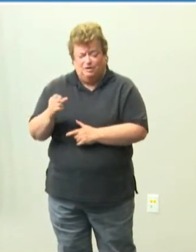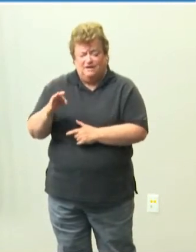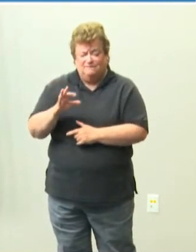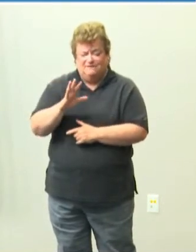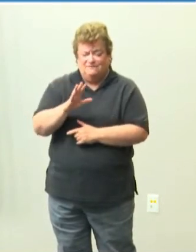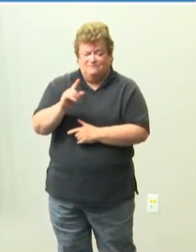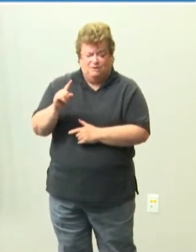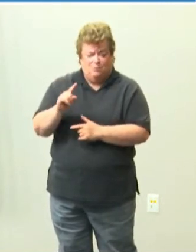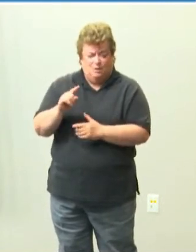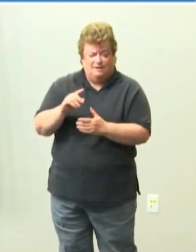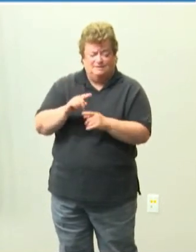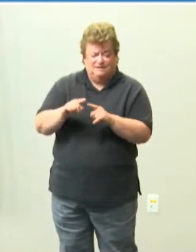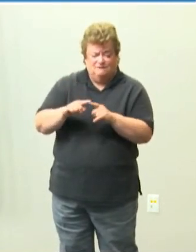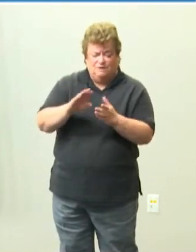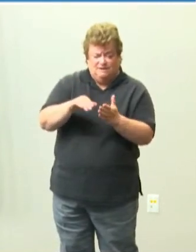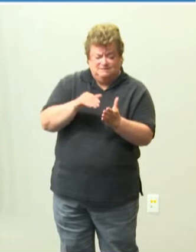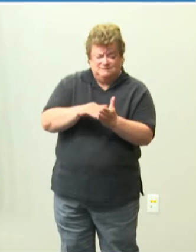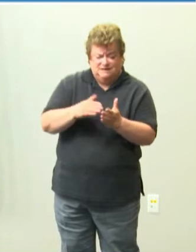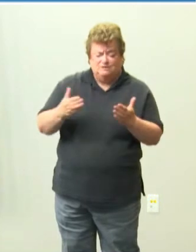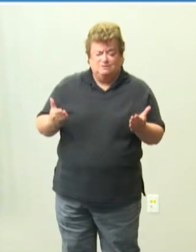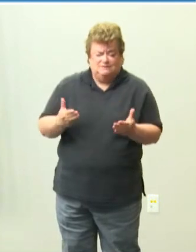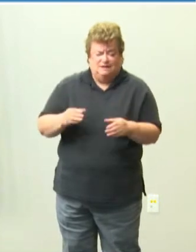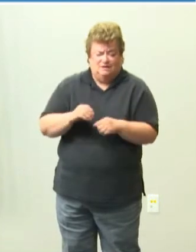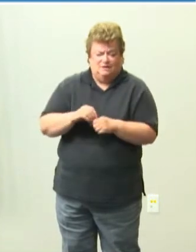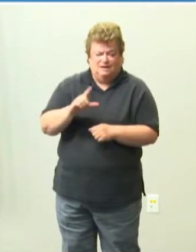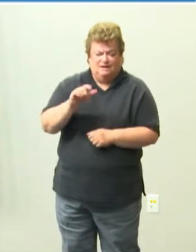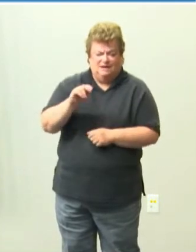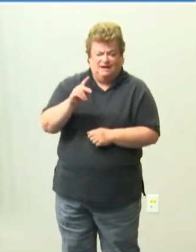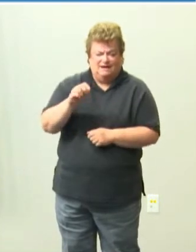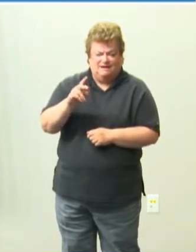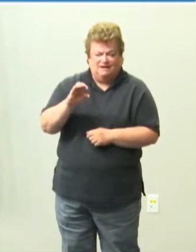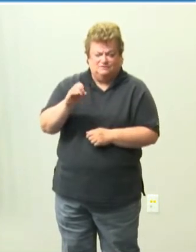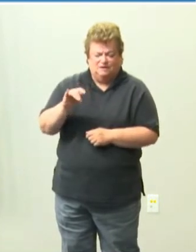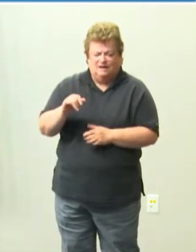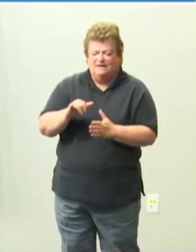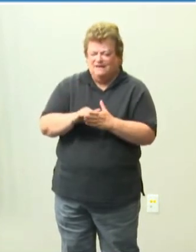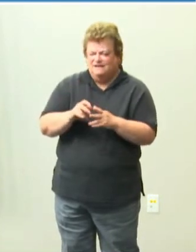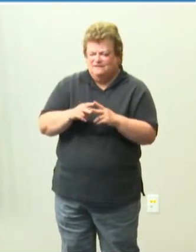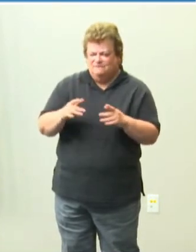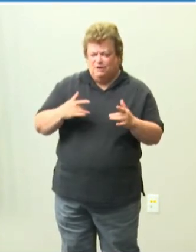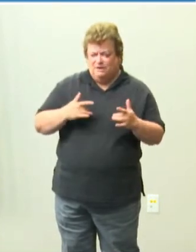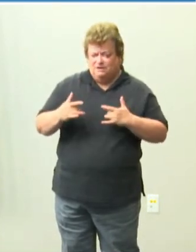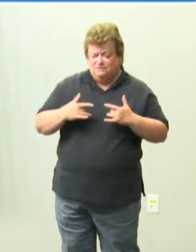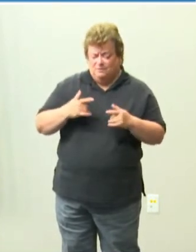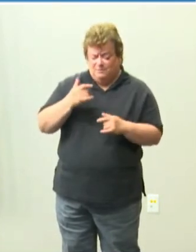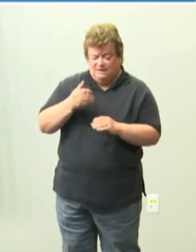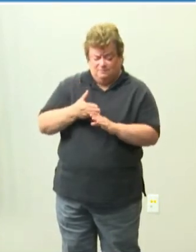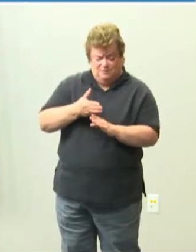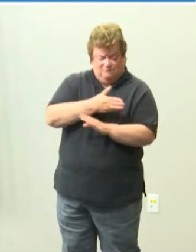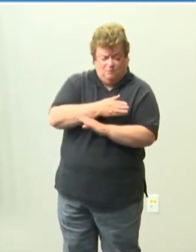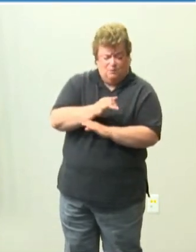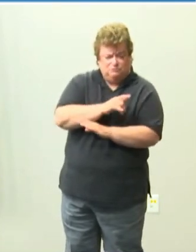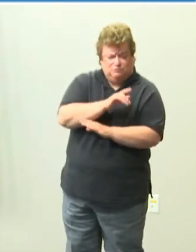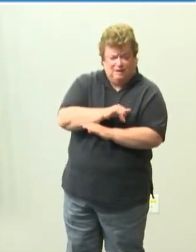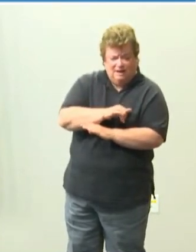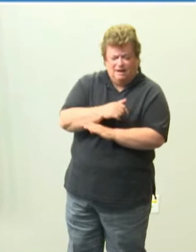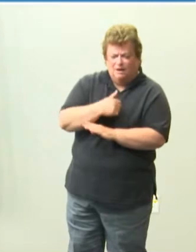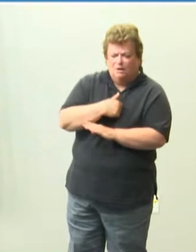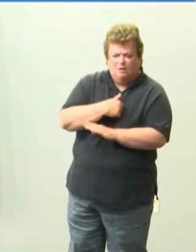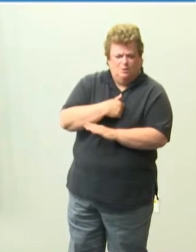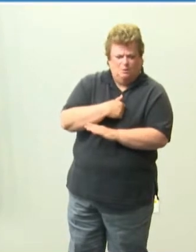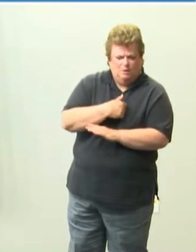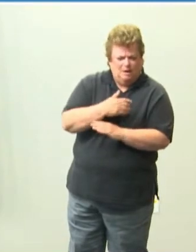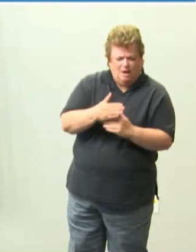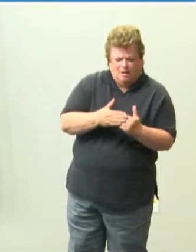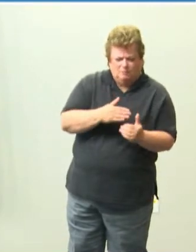long-term care facilities in Lancaster County. This is very concerning because prior to July, we were rarely seeing